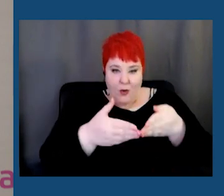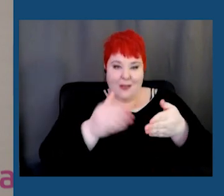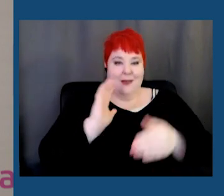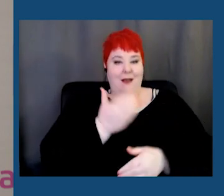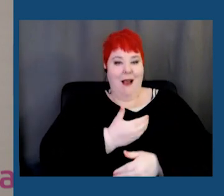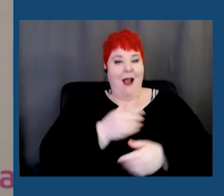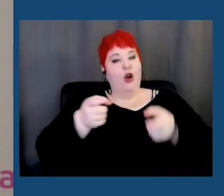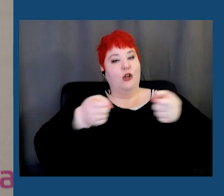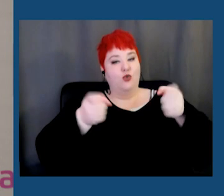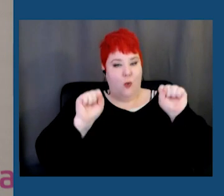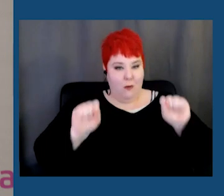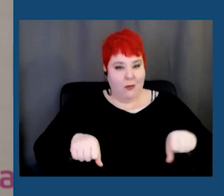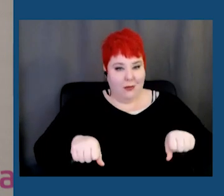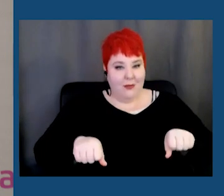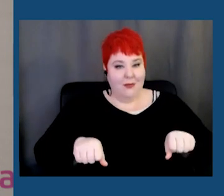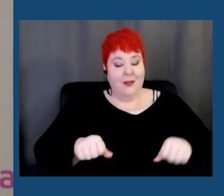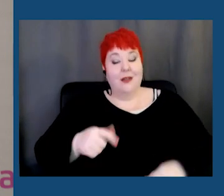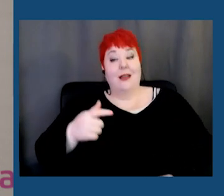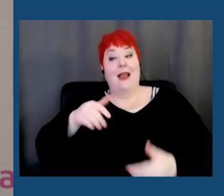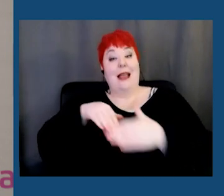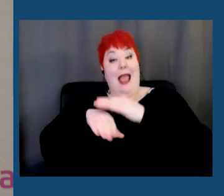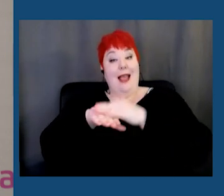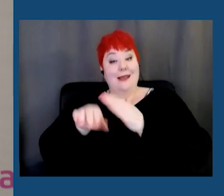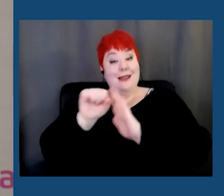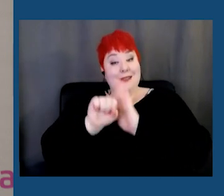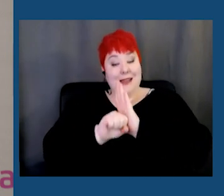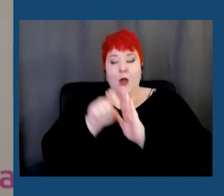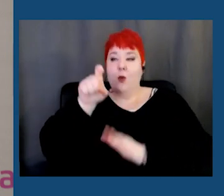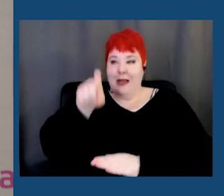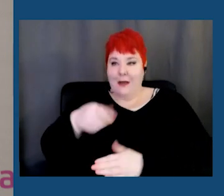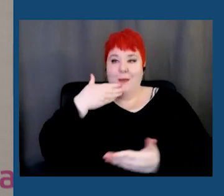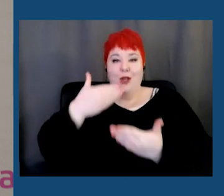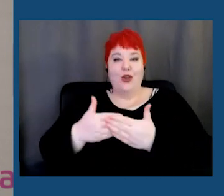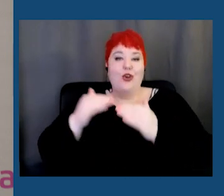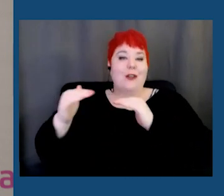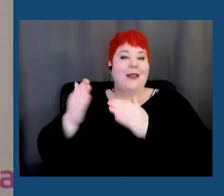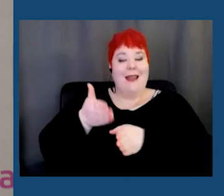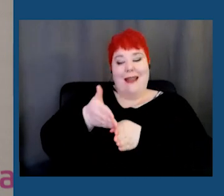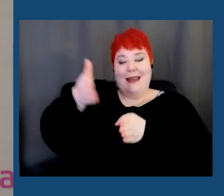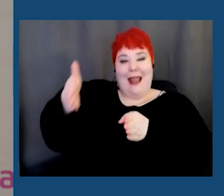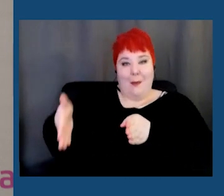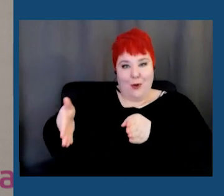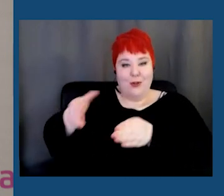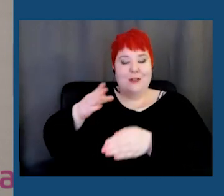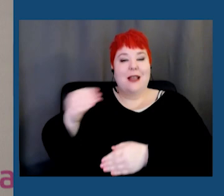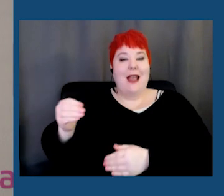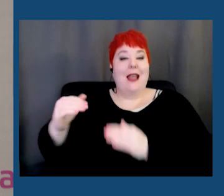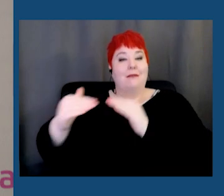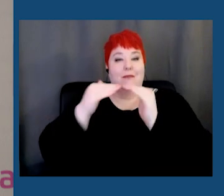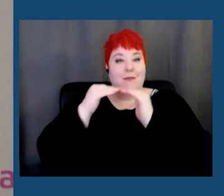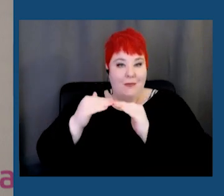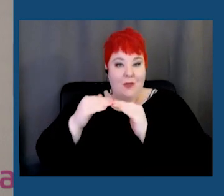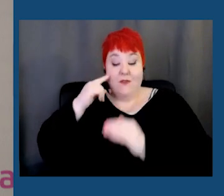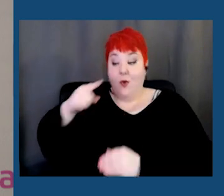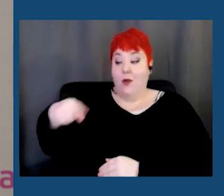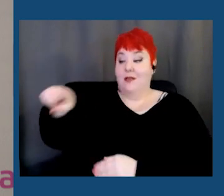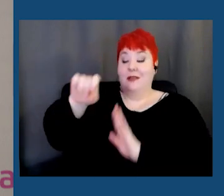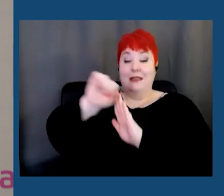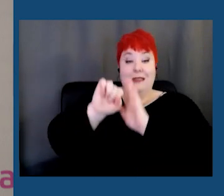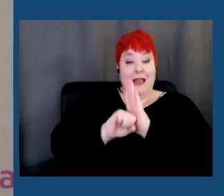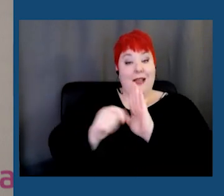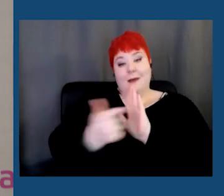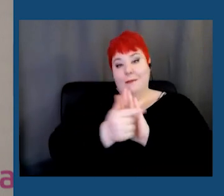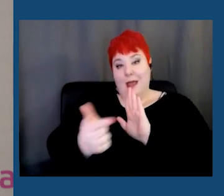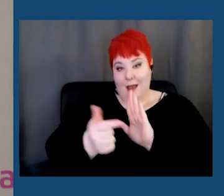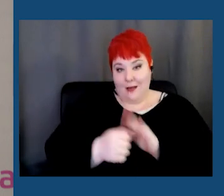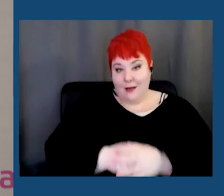As an access state, we need to be good neighbors and colleagues to patients and abortion workers in banned states. We also need to invest